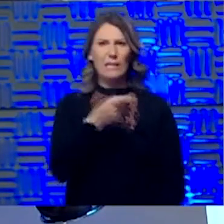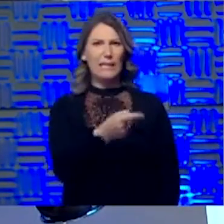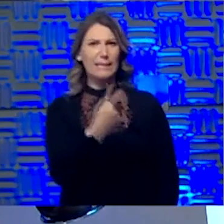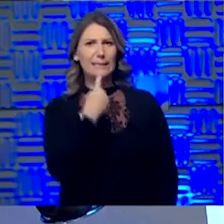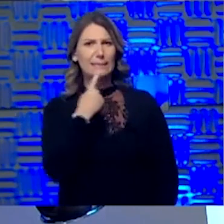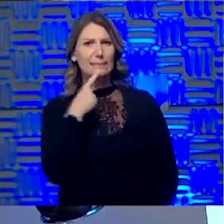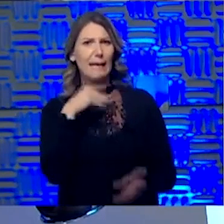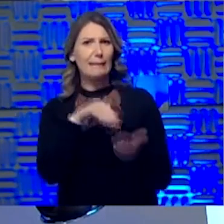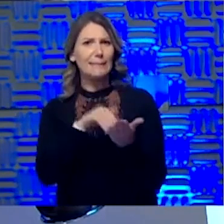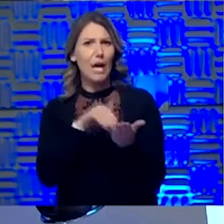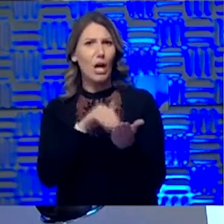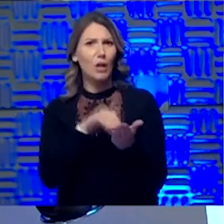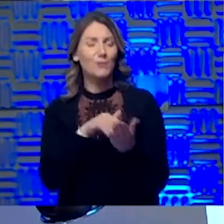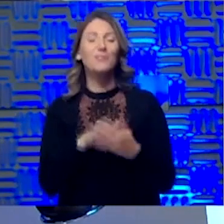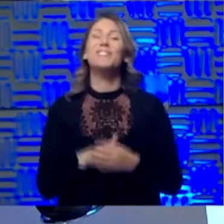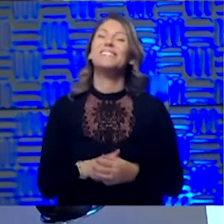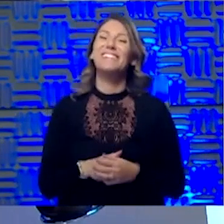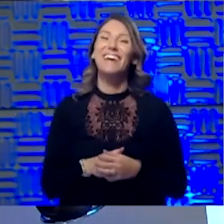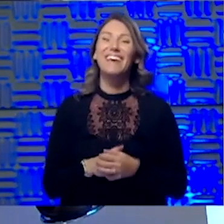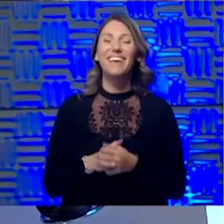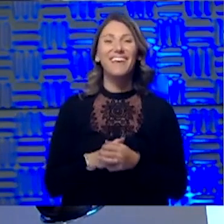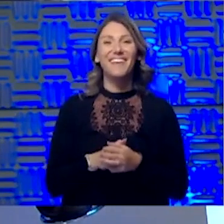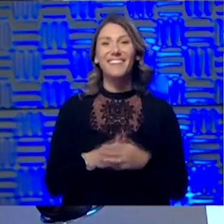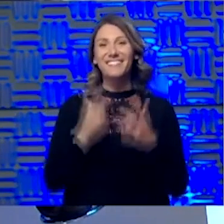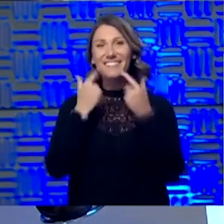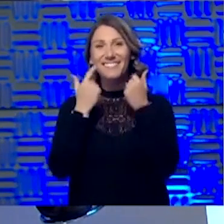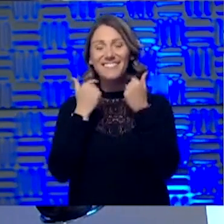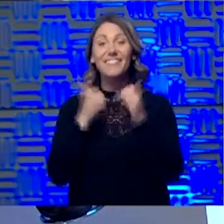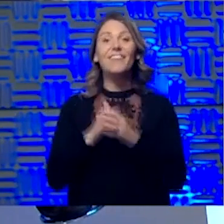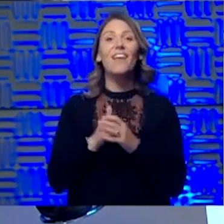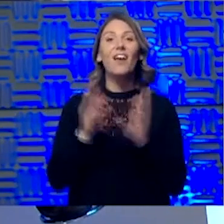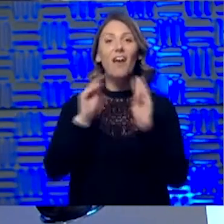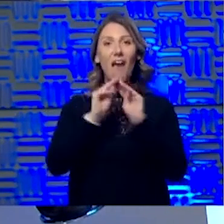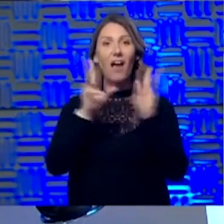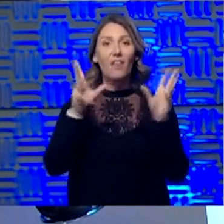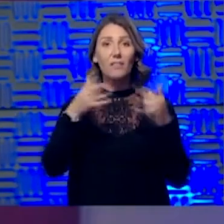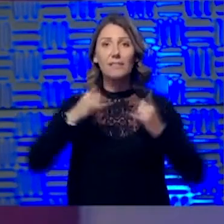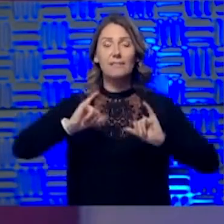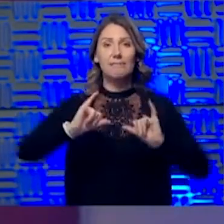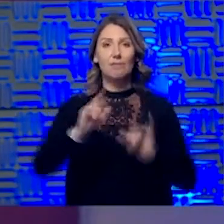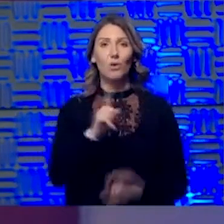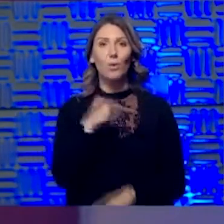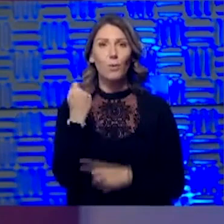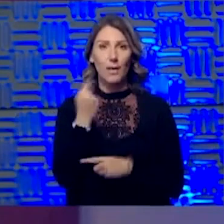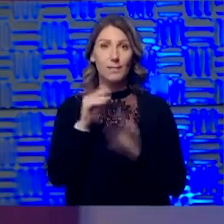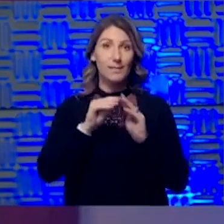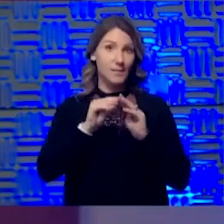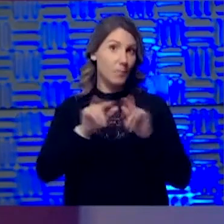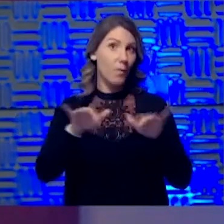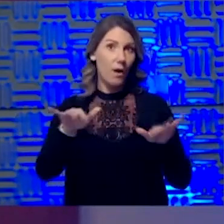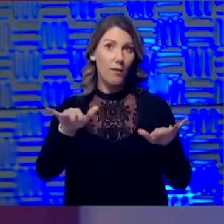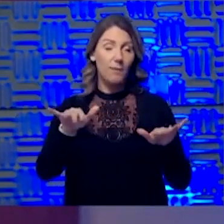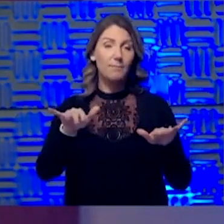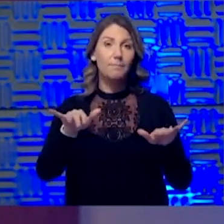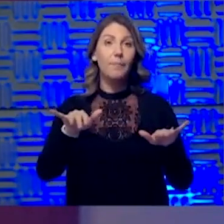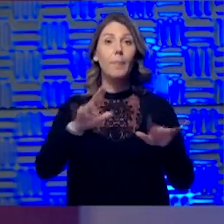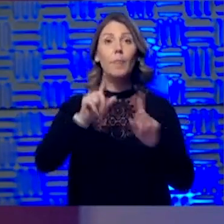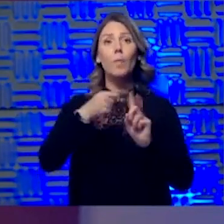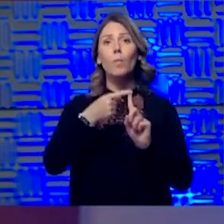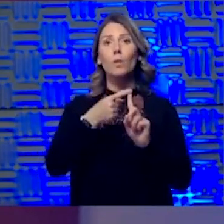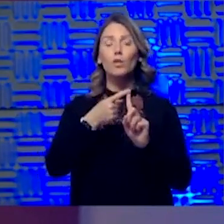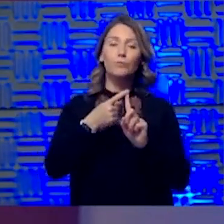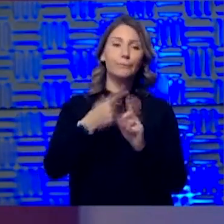knows this content. You have the content. So I think that there is still, obviously, there's still a risk of spreading. So I think when you talk